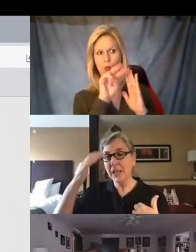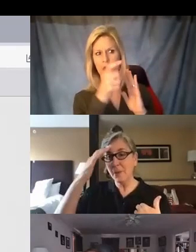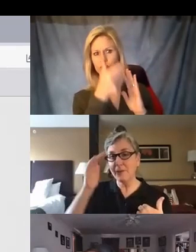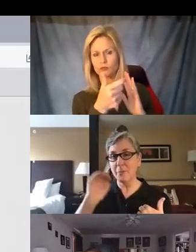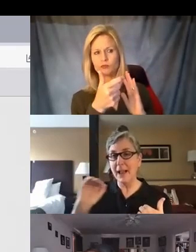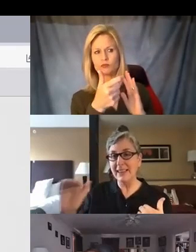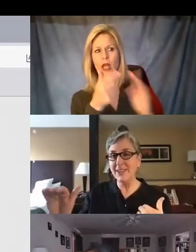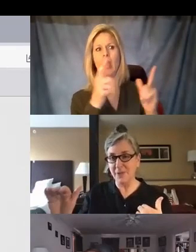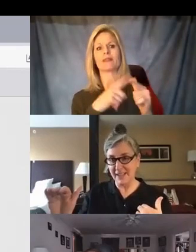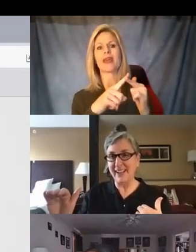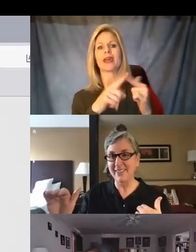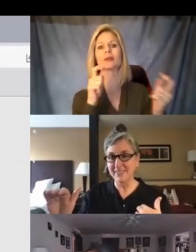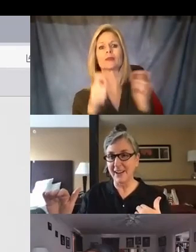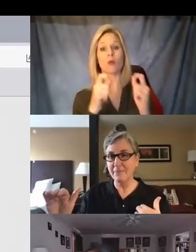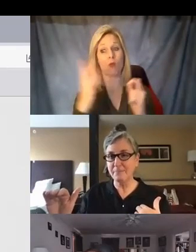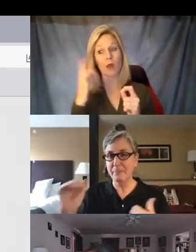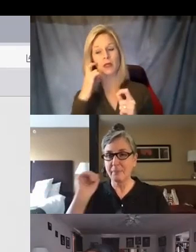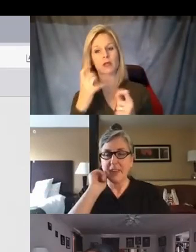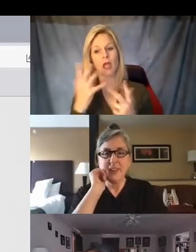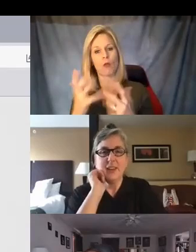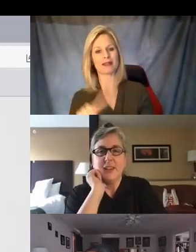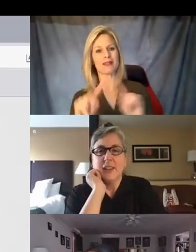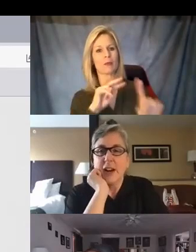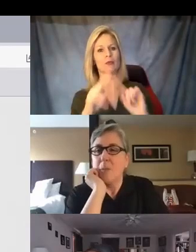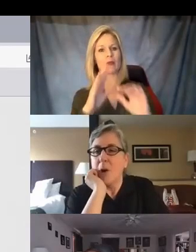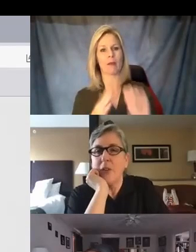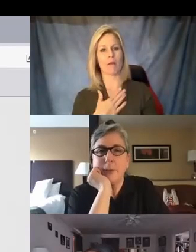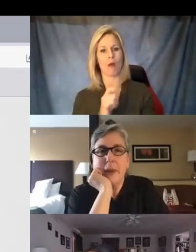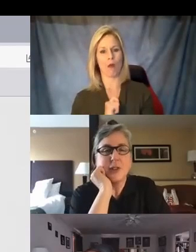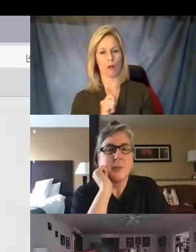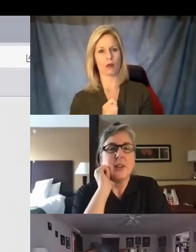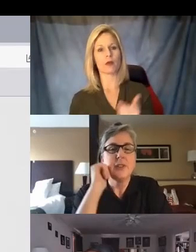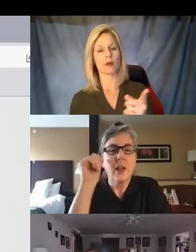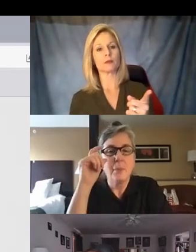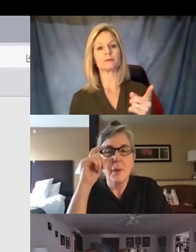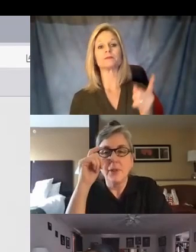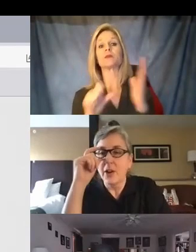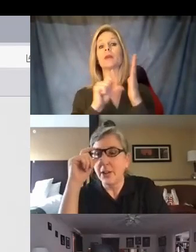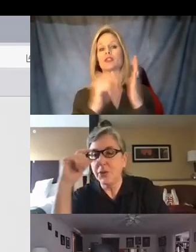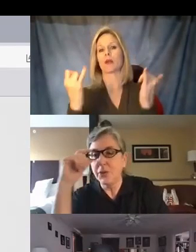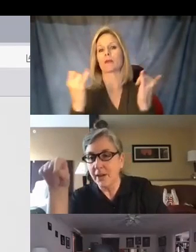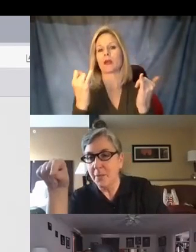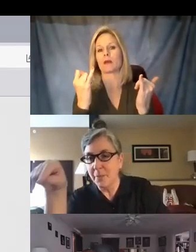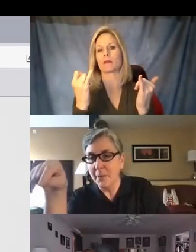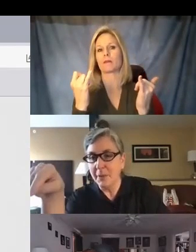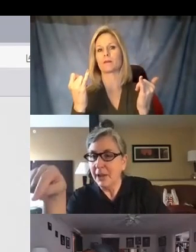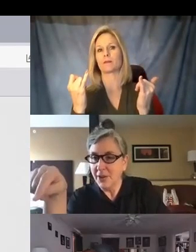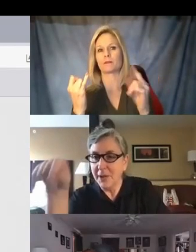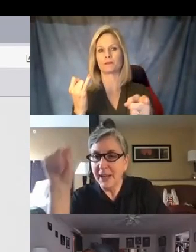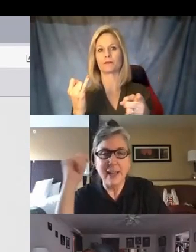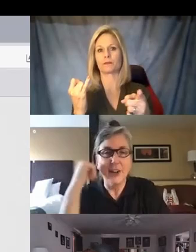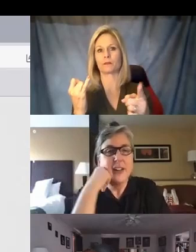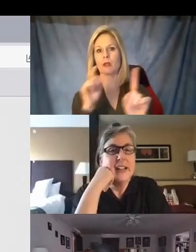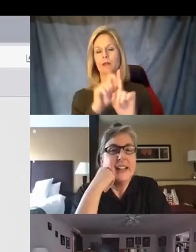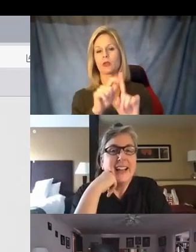only coming from my lens right now, right? All right, I'm on this page, so I'm going to stop talking to you, Scott, and I'm going to pick on you